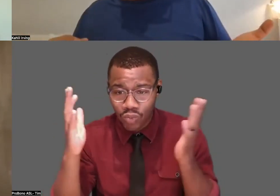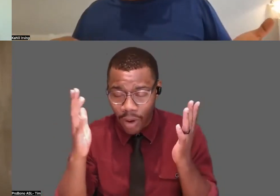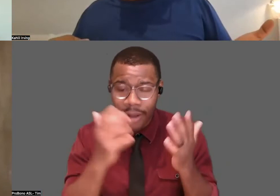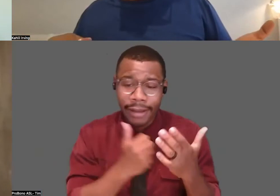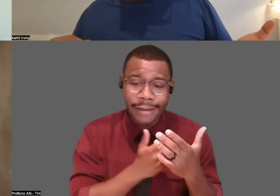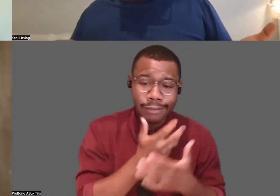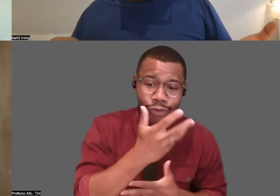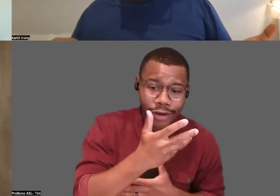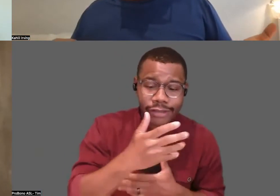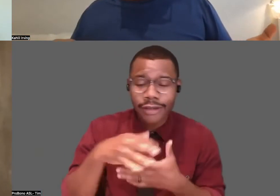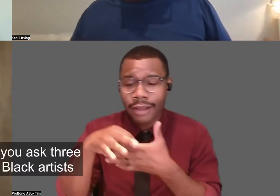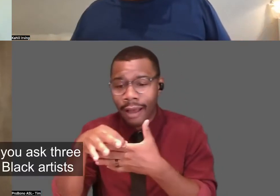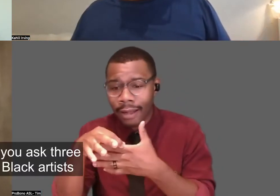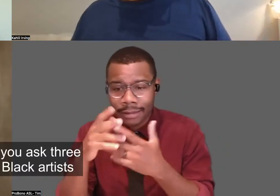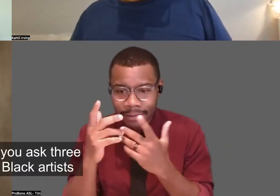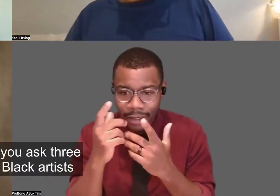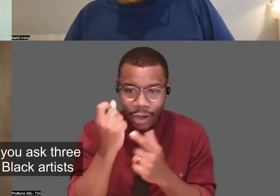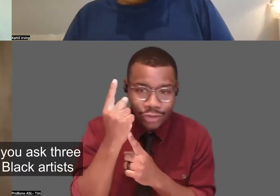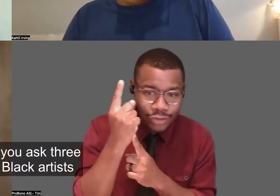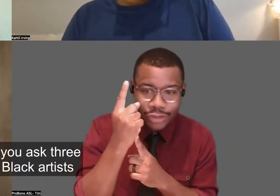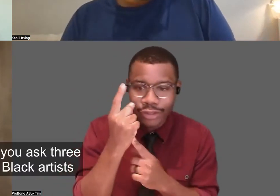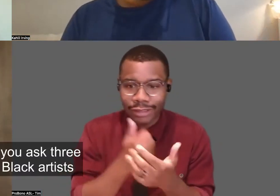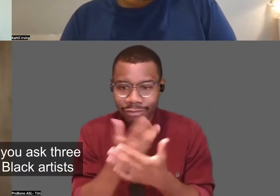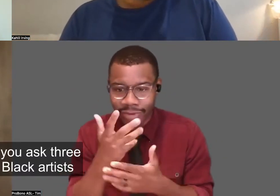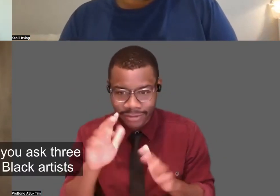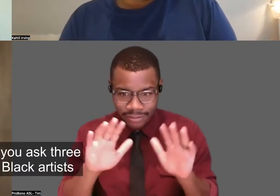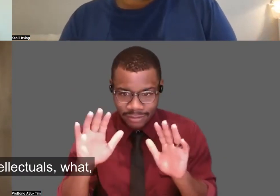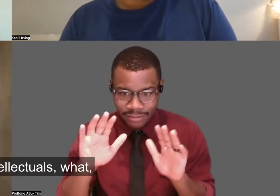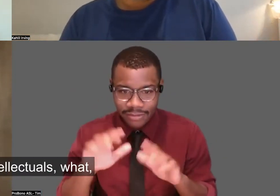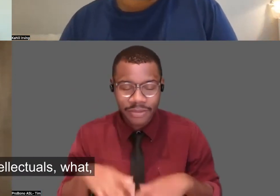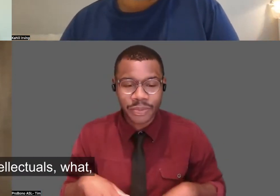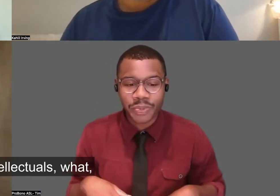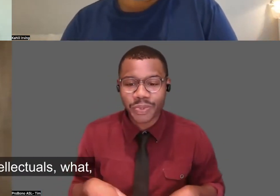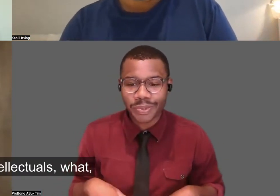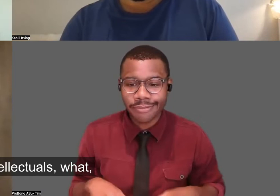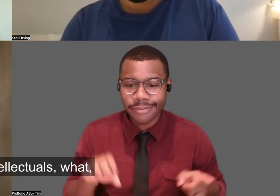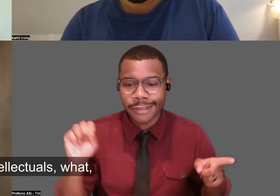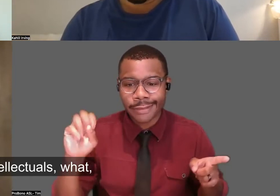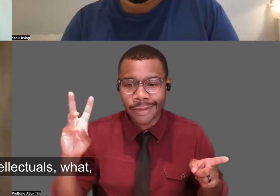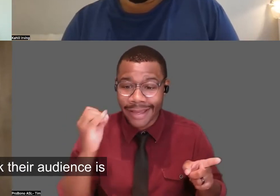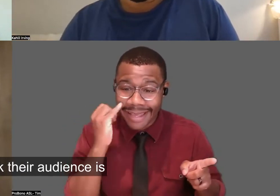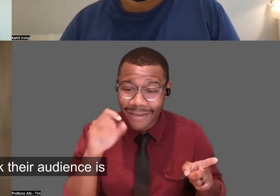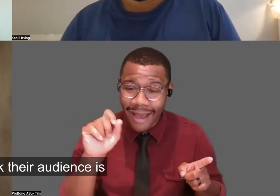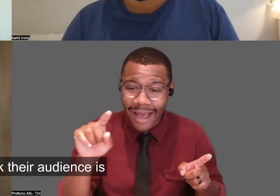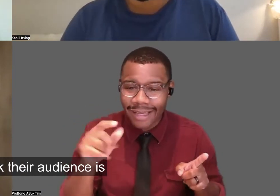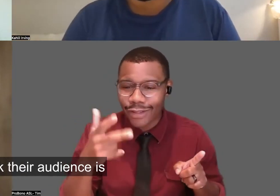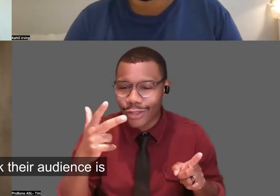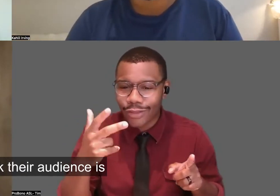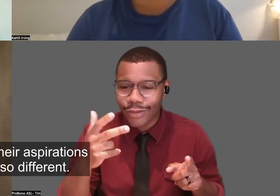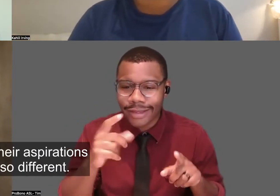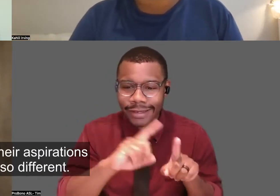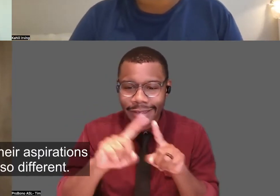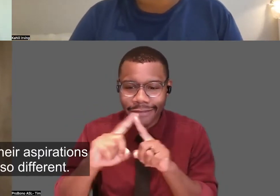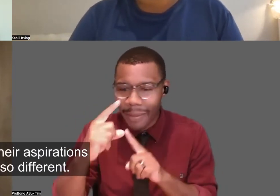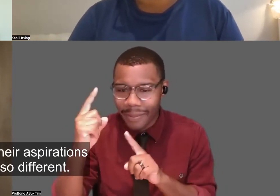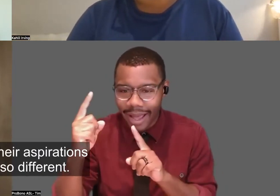expressed? I think if you ask 3 different Black artists or Black intellectuals who they think their audience is